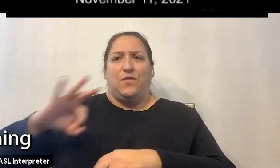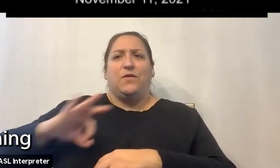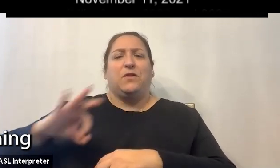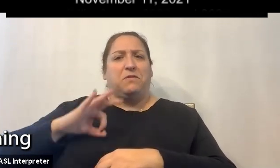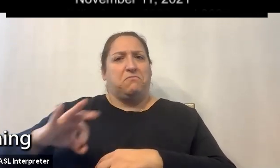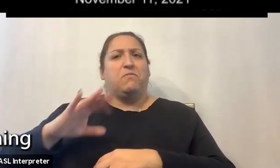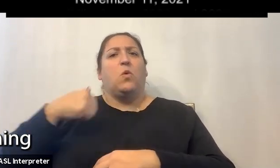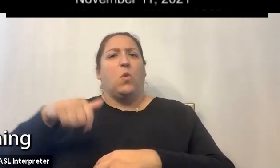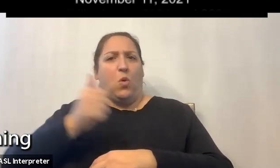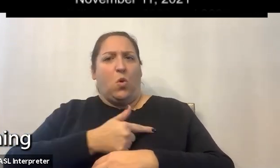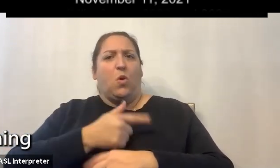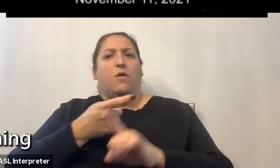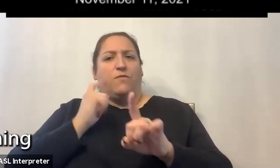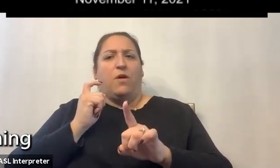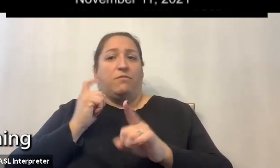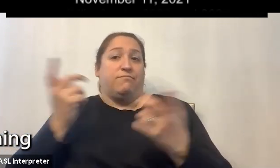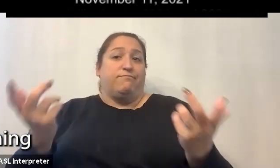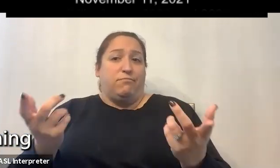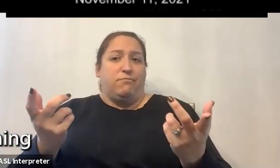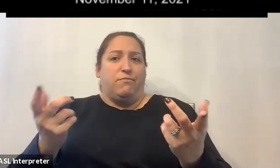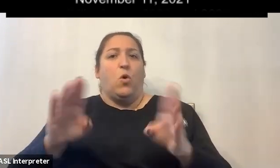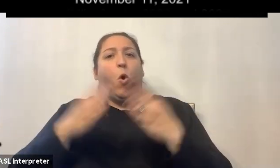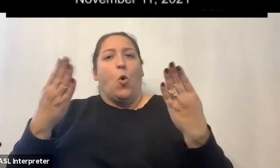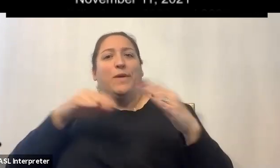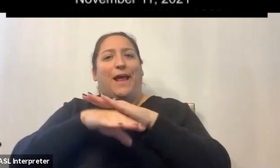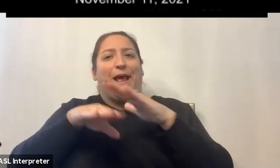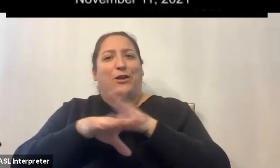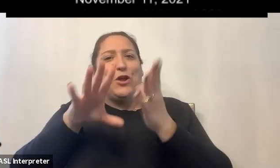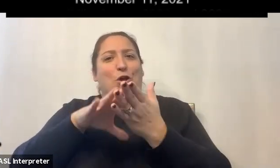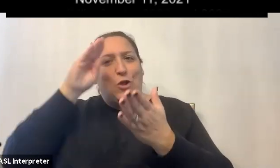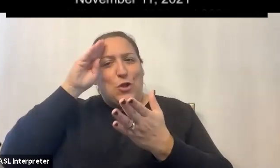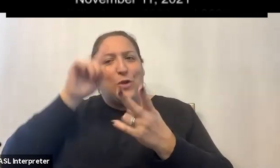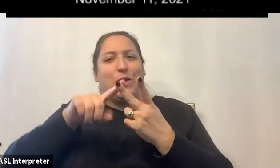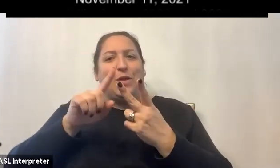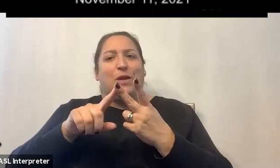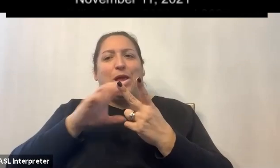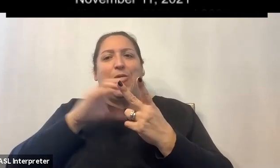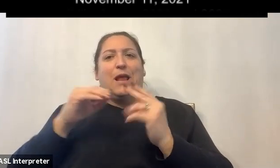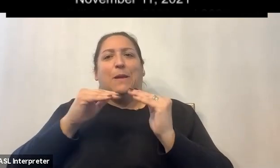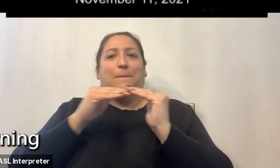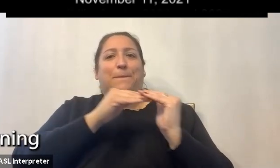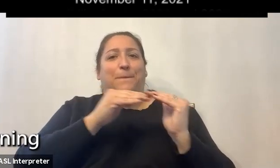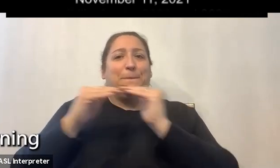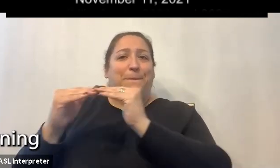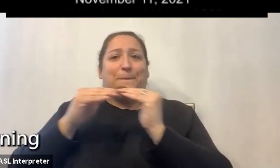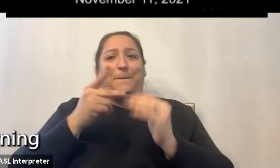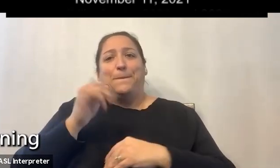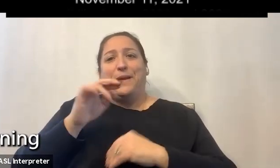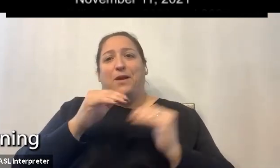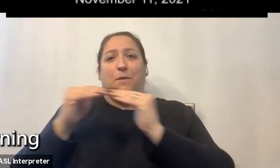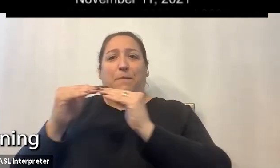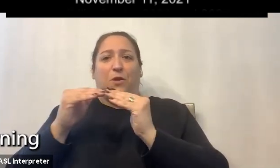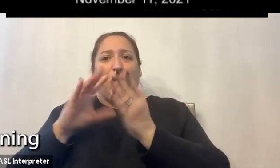form from, firstly, open access learning and as well peer-to-peer learning. And I know you must